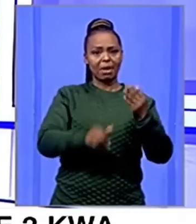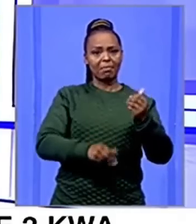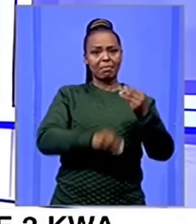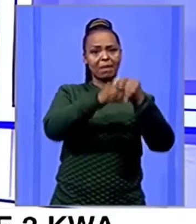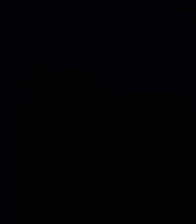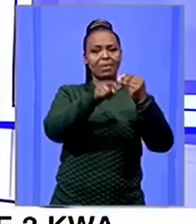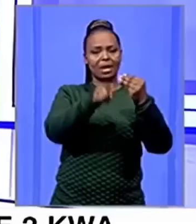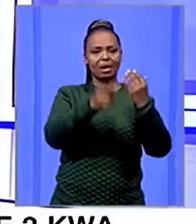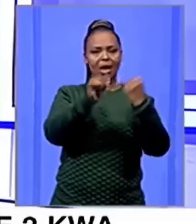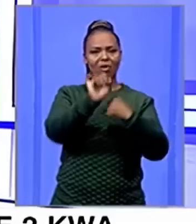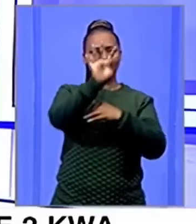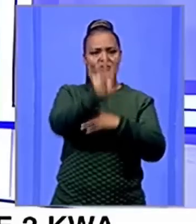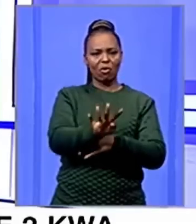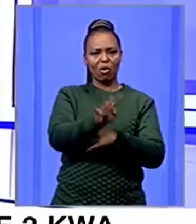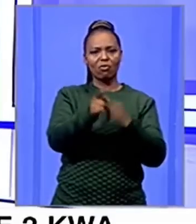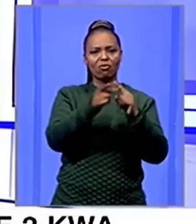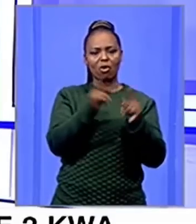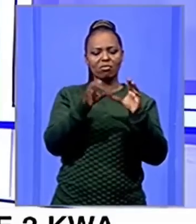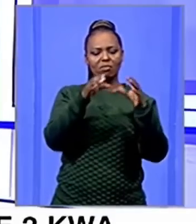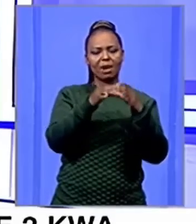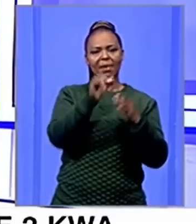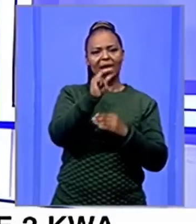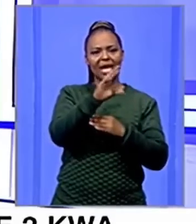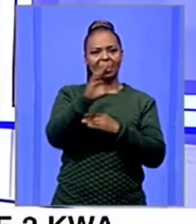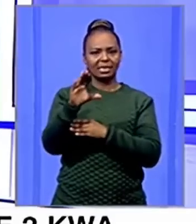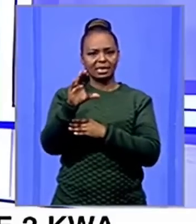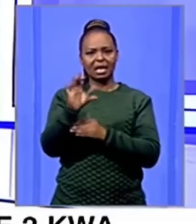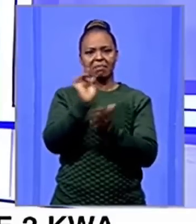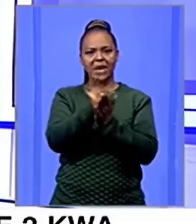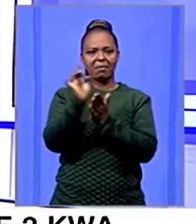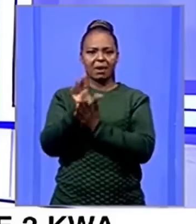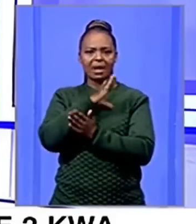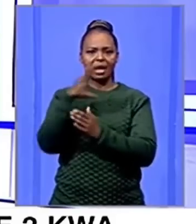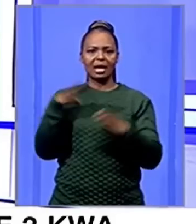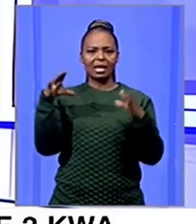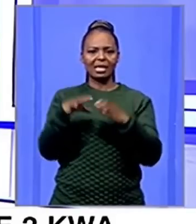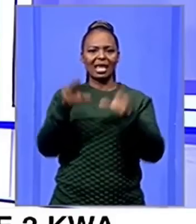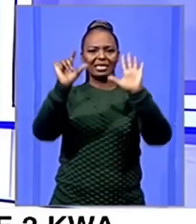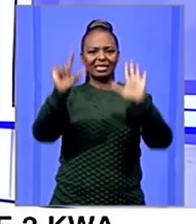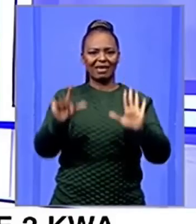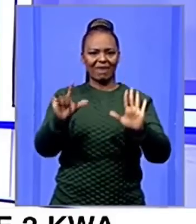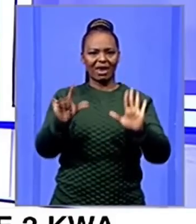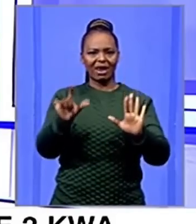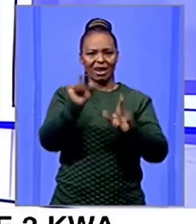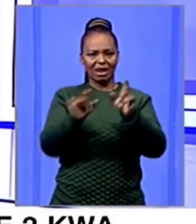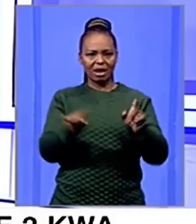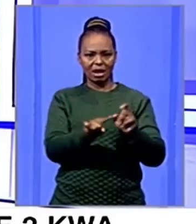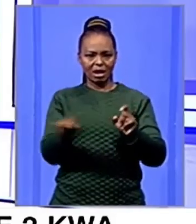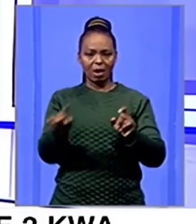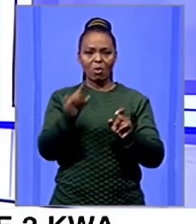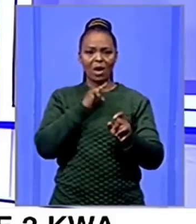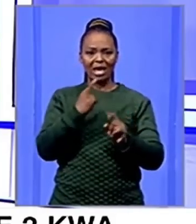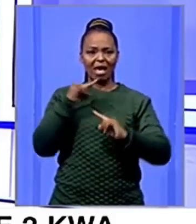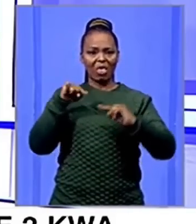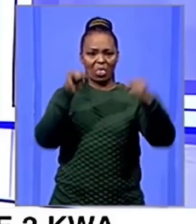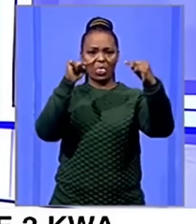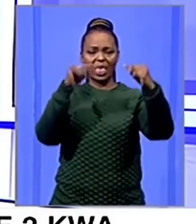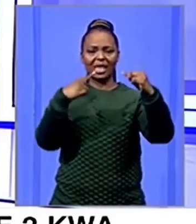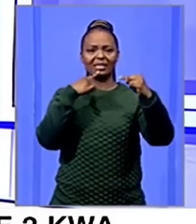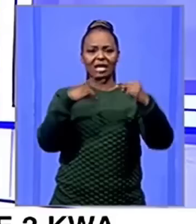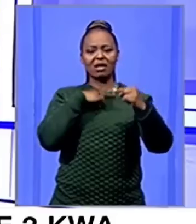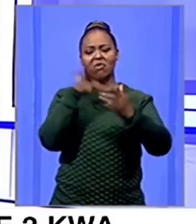4 go latela lekoko la ANC le beleseditse bakhanselara ba lona ba le 7 bao le neng le ba latofatsa ka go vouta le